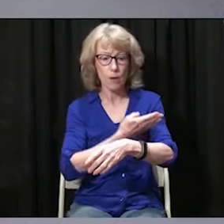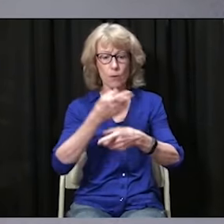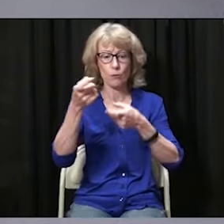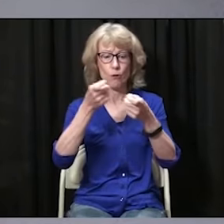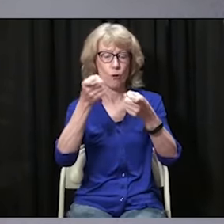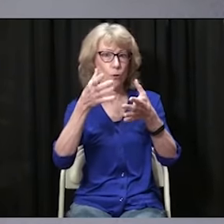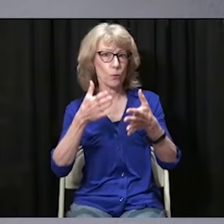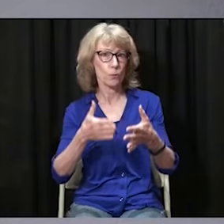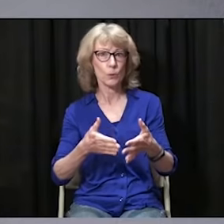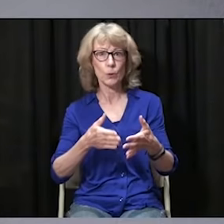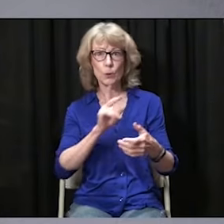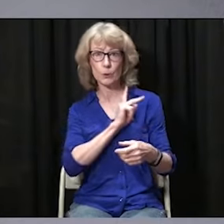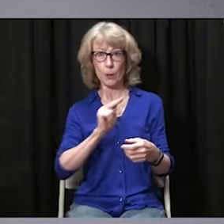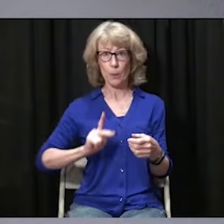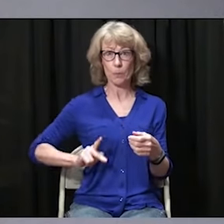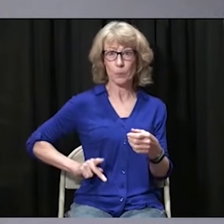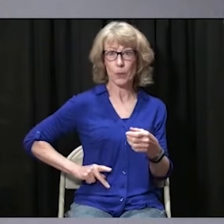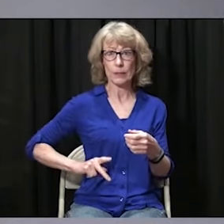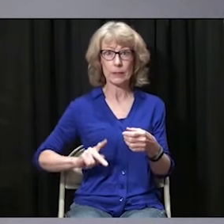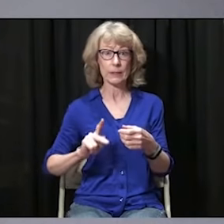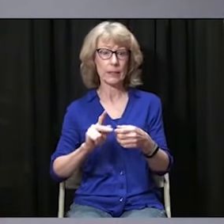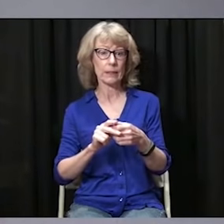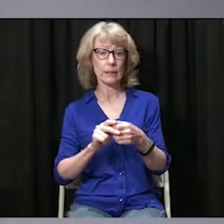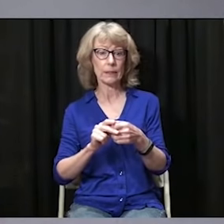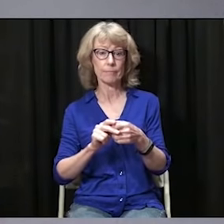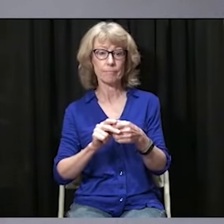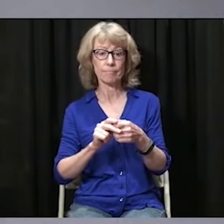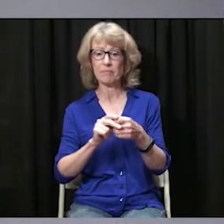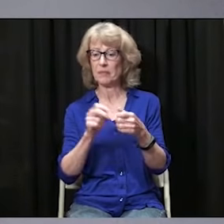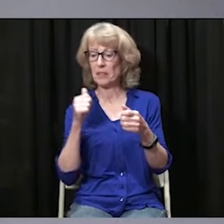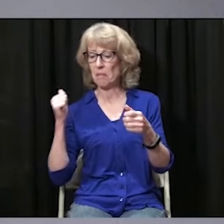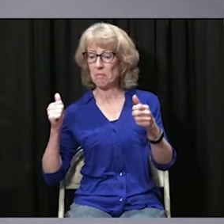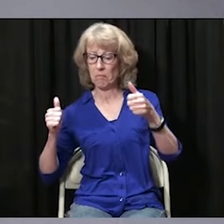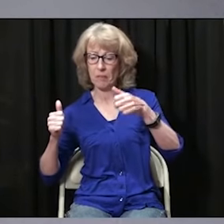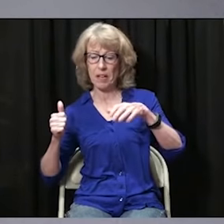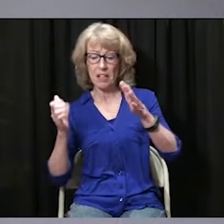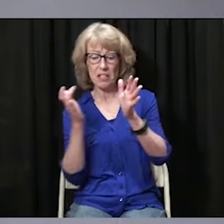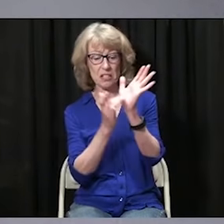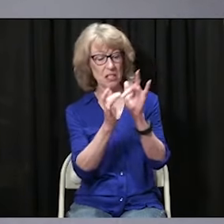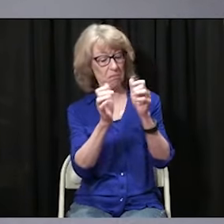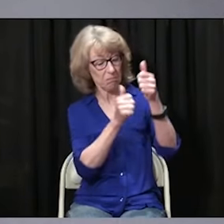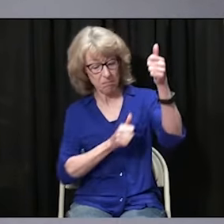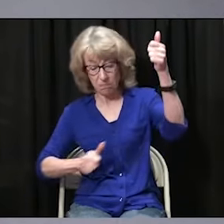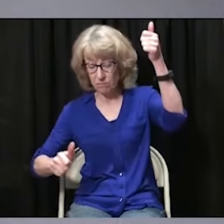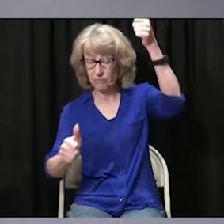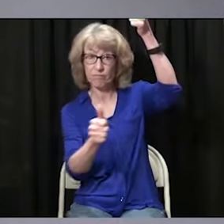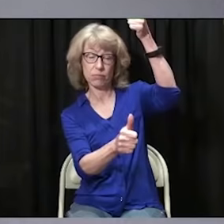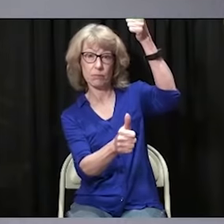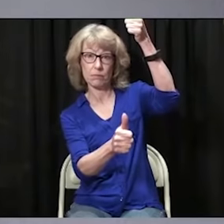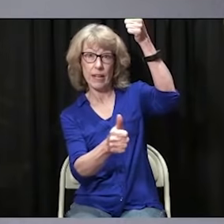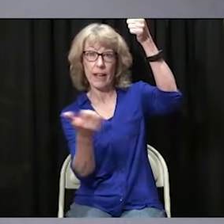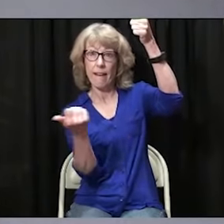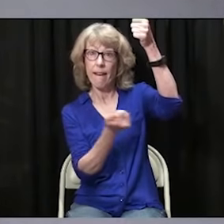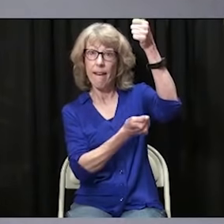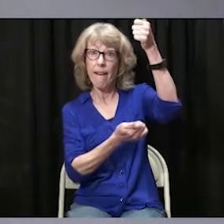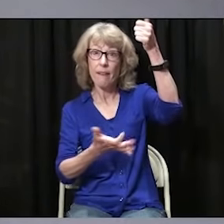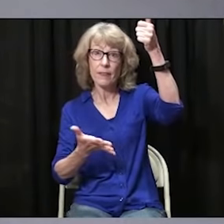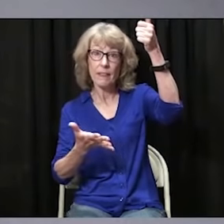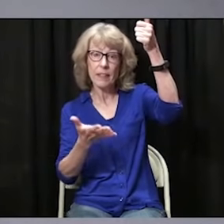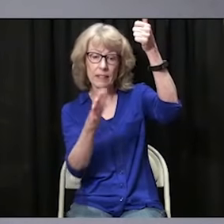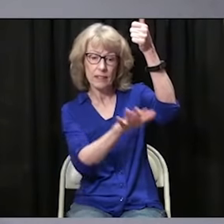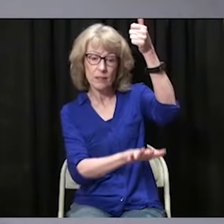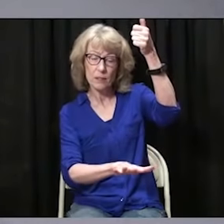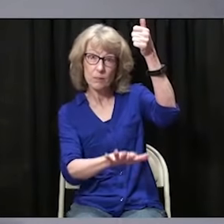through him and for him. He is before all things, and in him all things